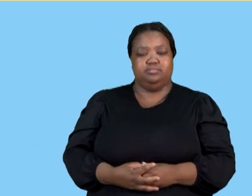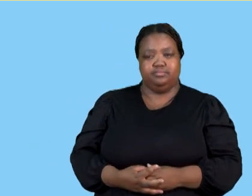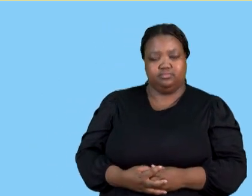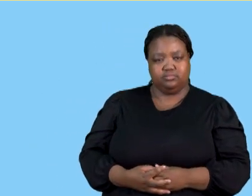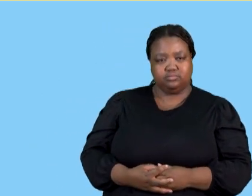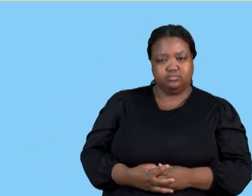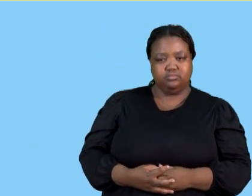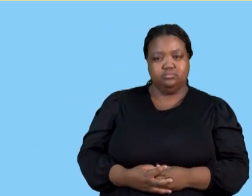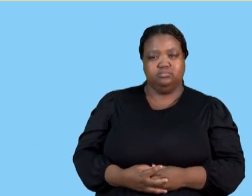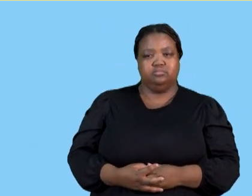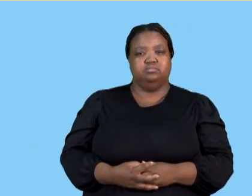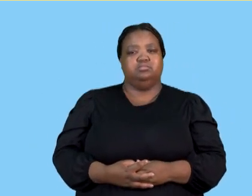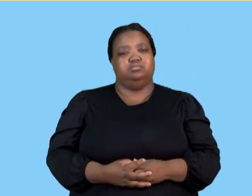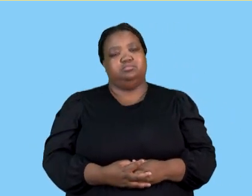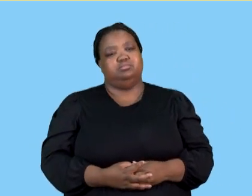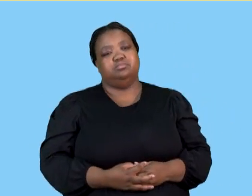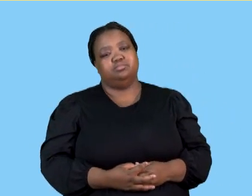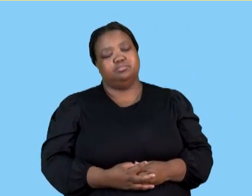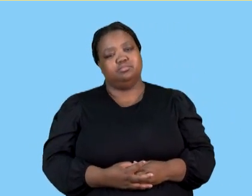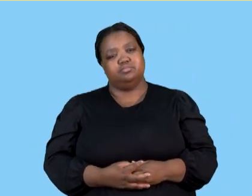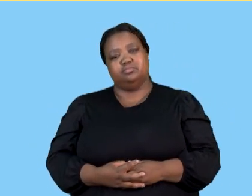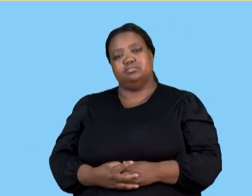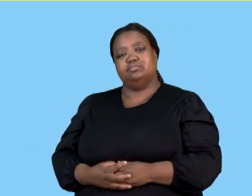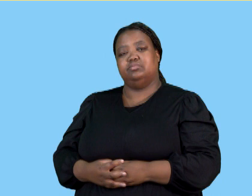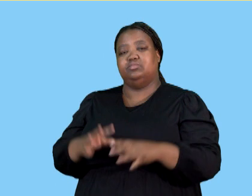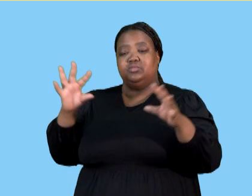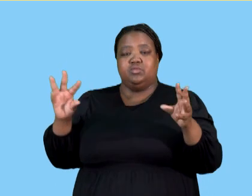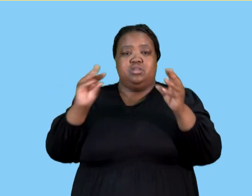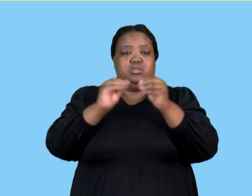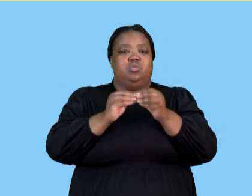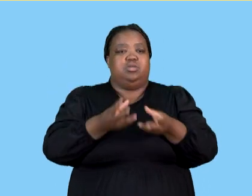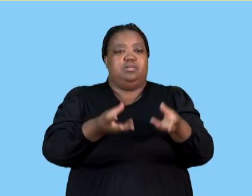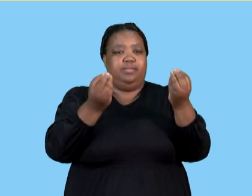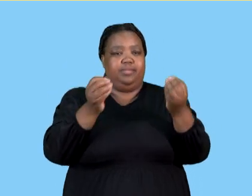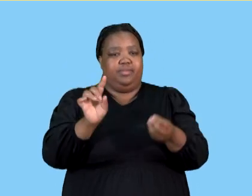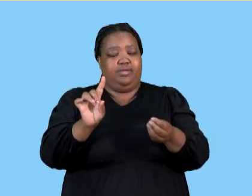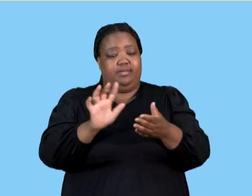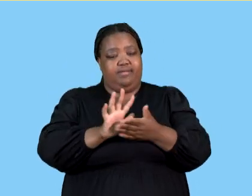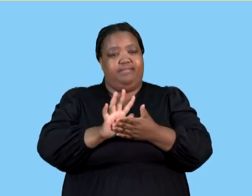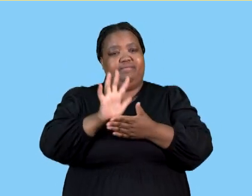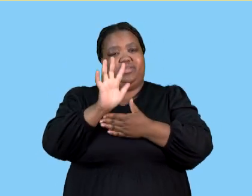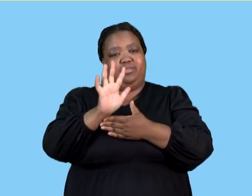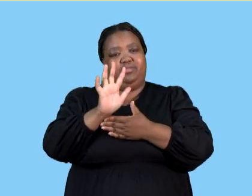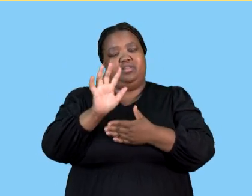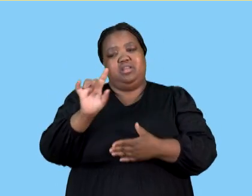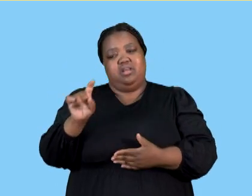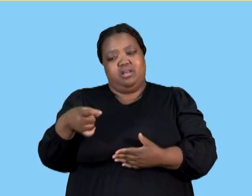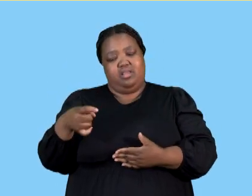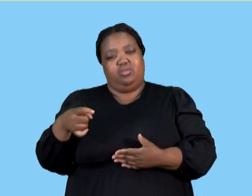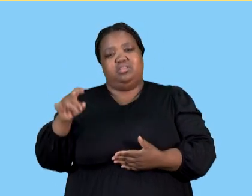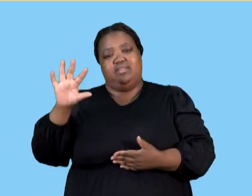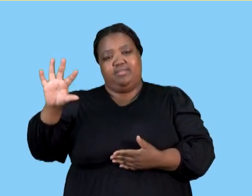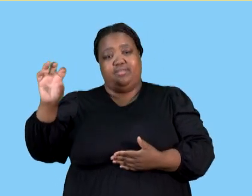direct labor, and your selling and distribution cost. These three costs. The total therefore gives